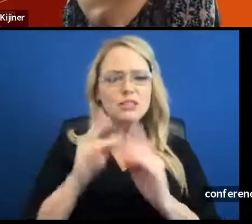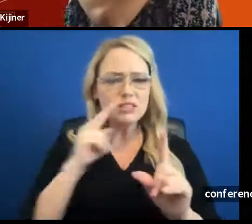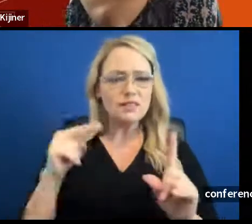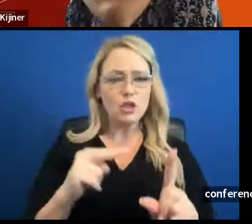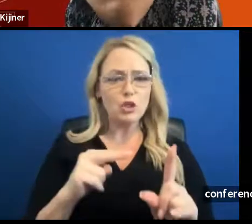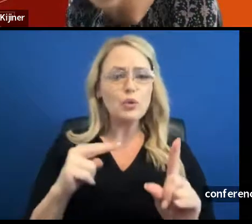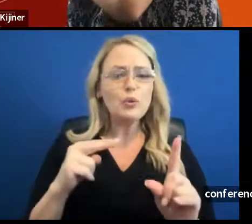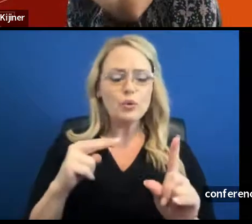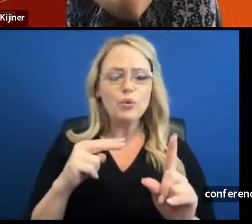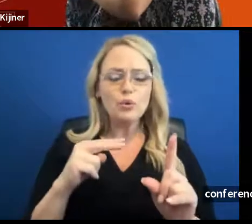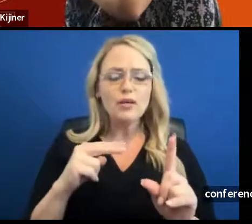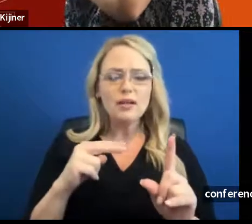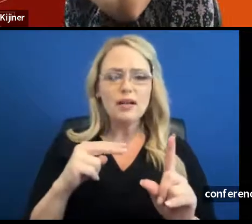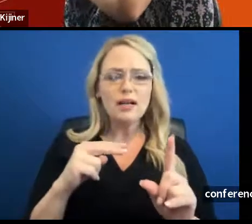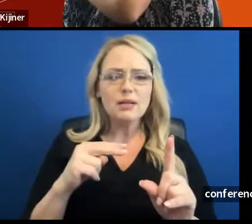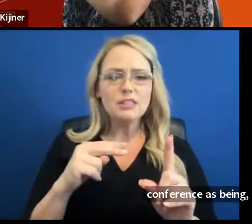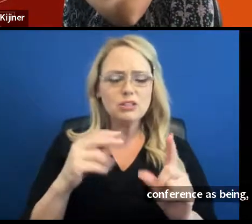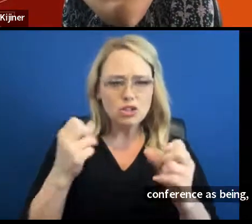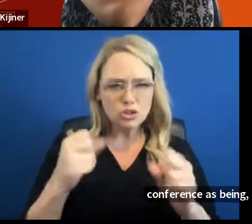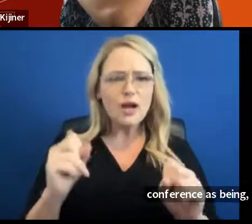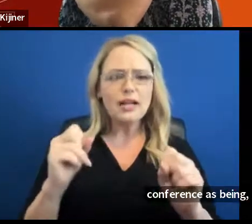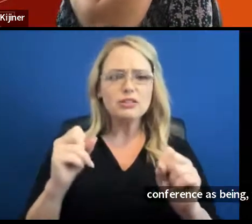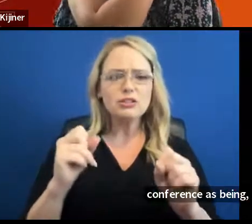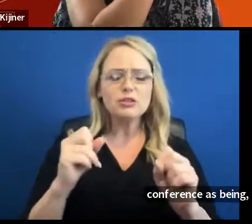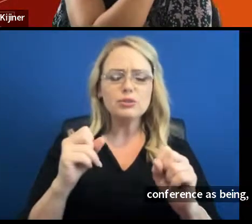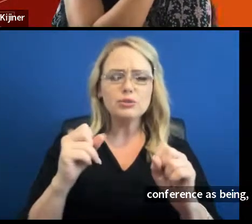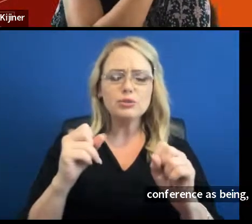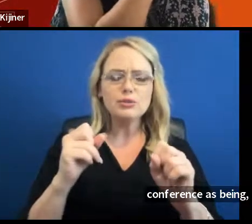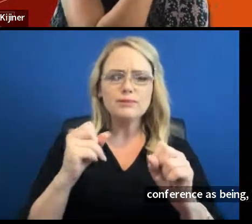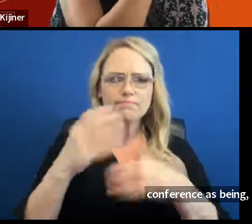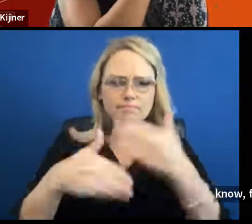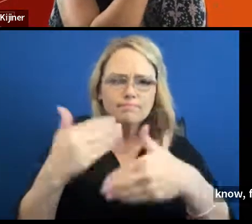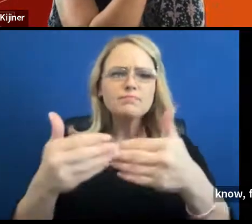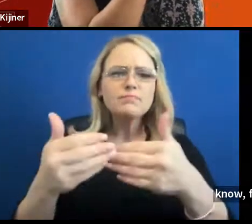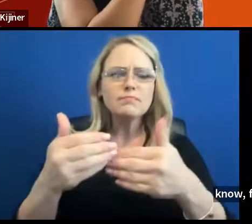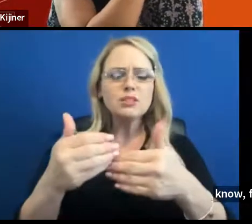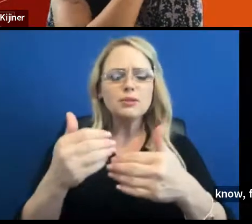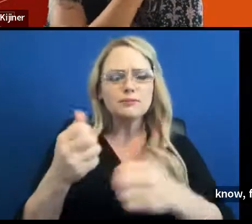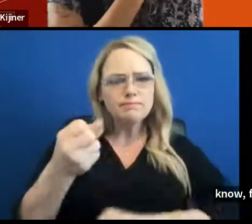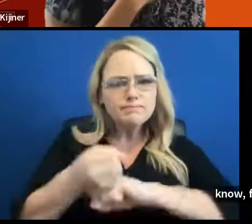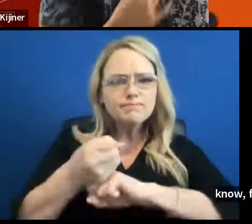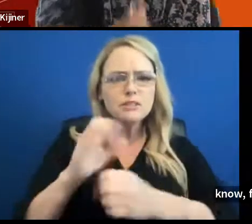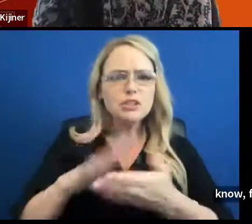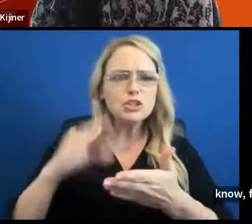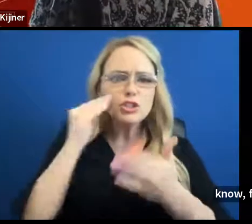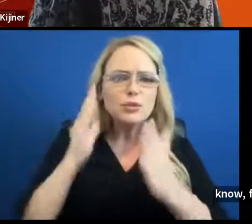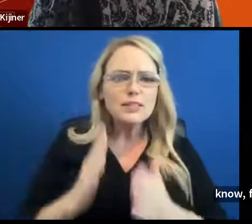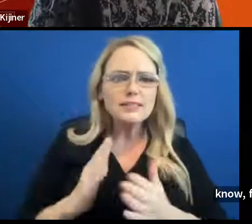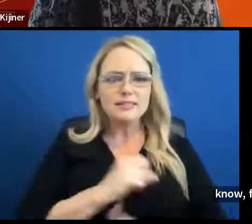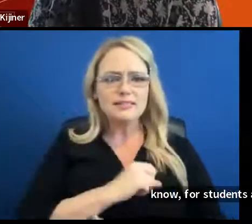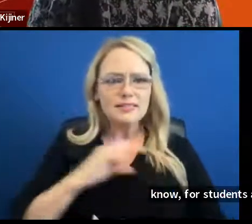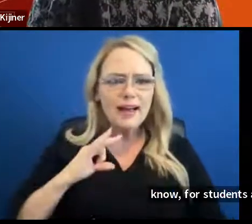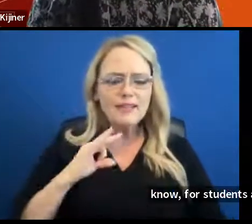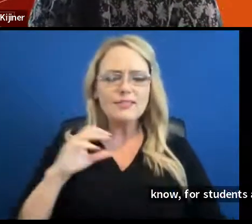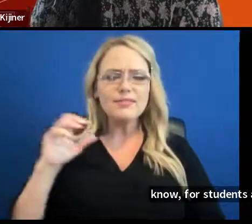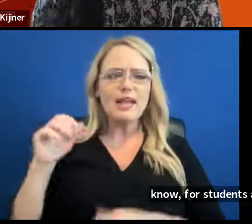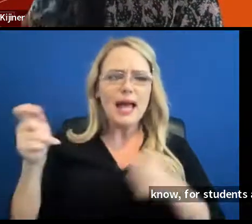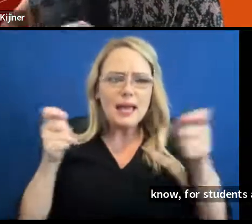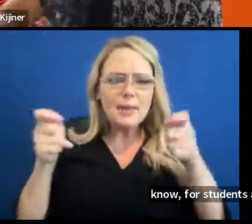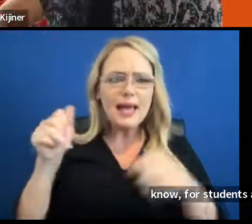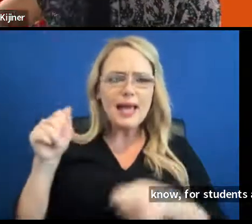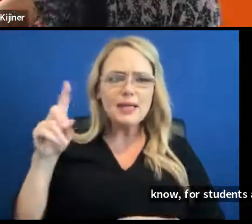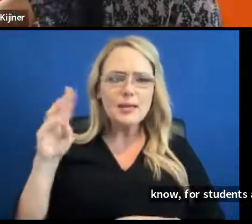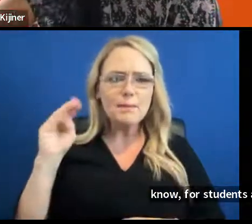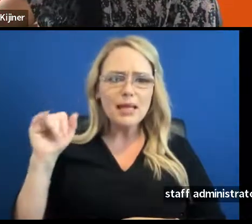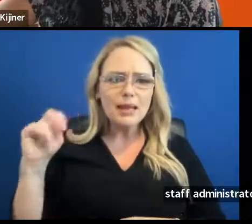and, you know, for students and for faculty members and staff and administrators in higher education, do you